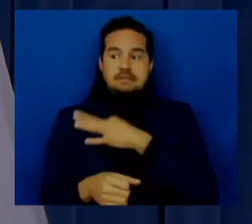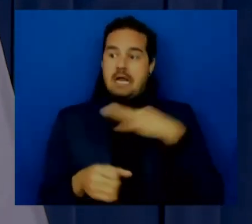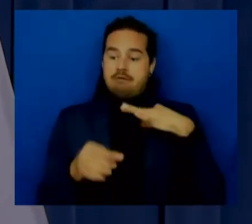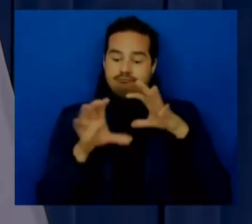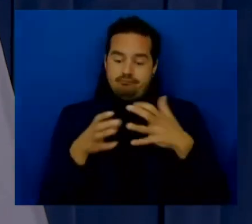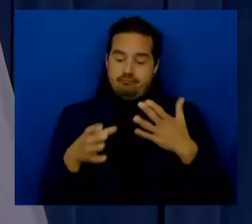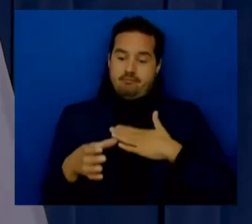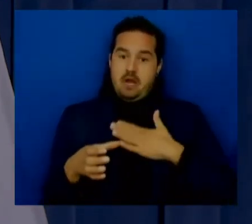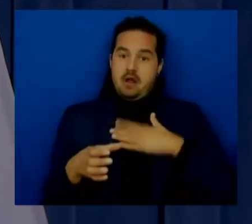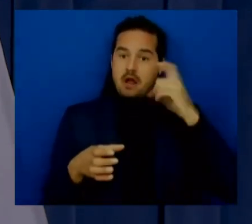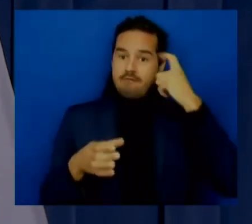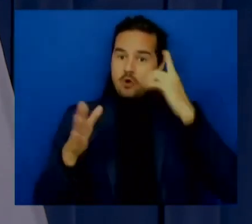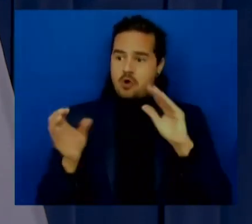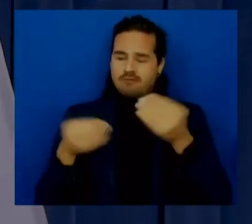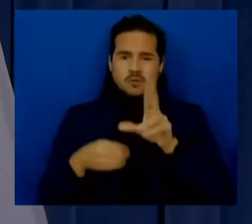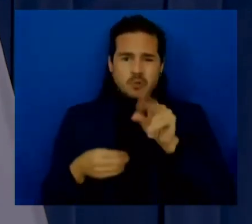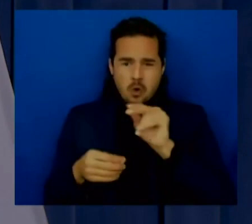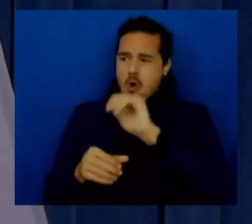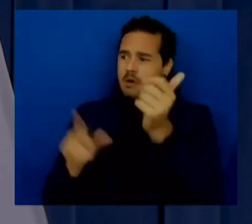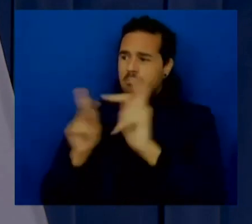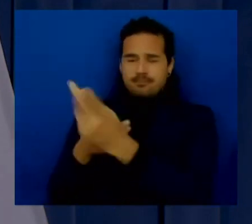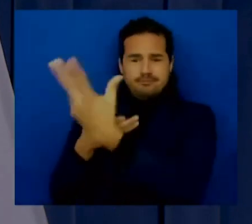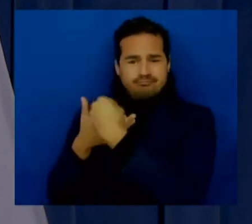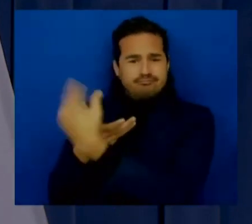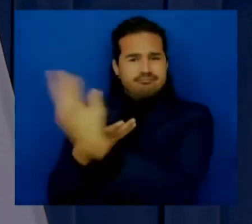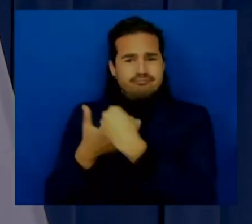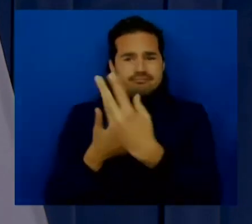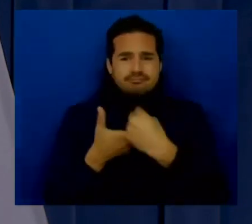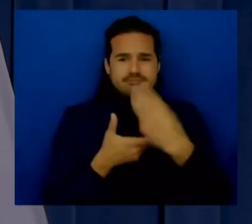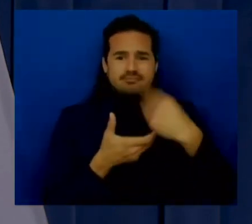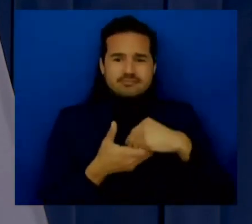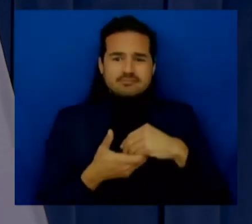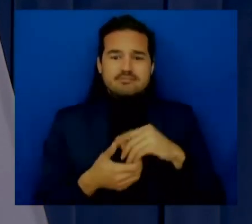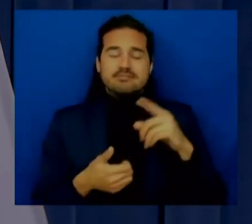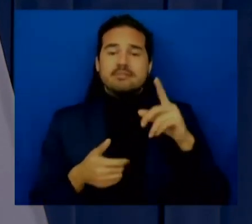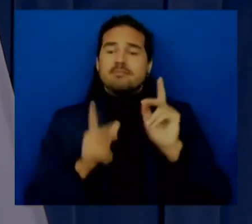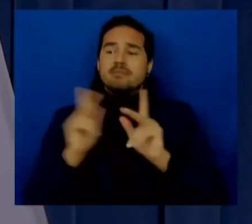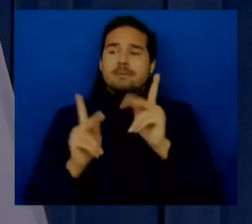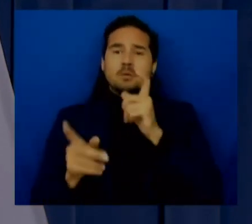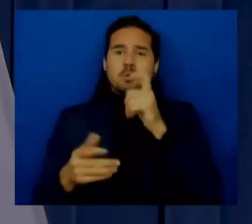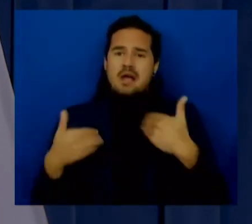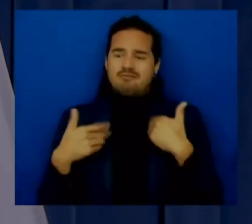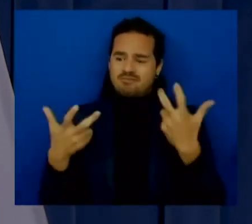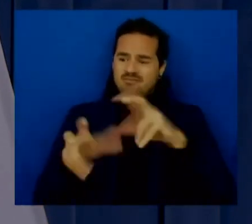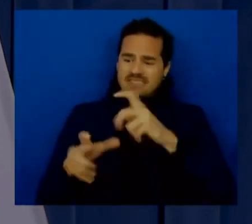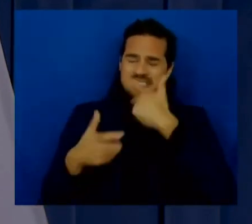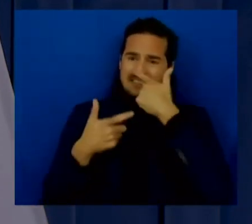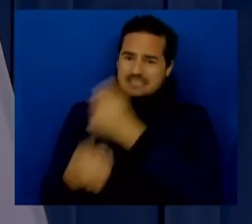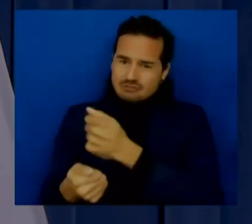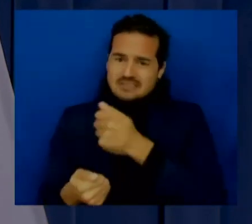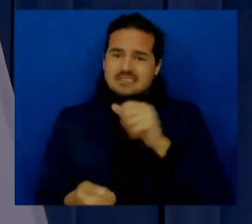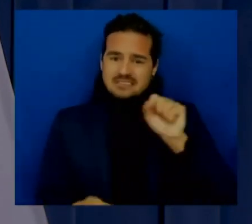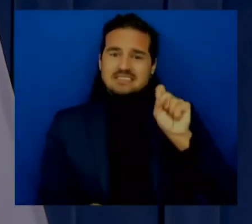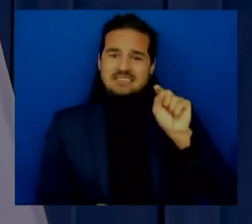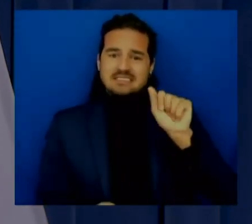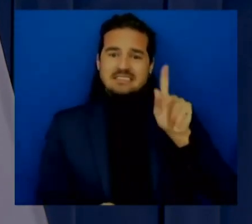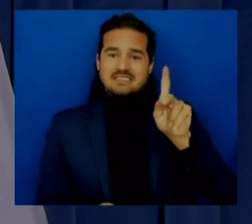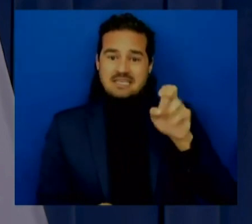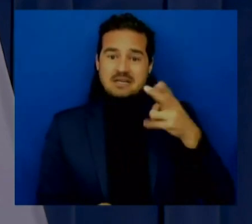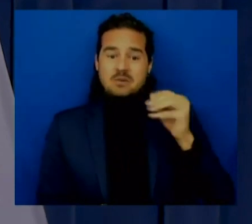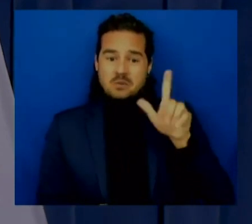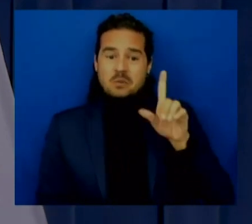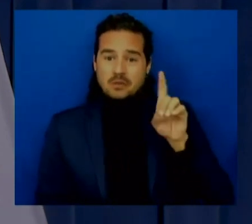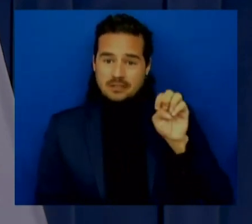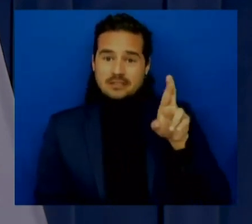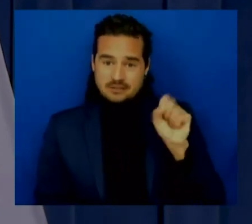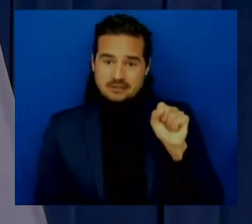today to get to a place where we had, I think there was just one exception, unanimous support, Democrats and Republicans